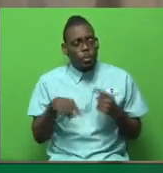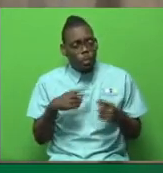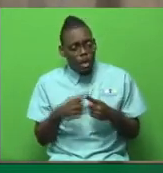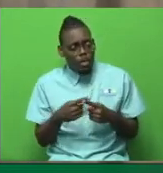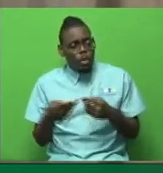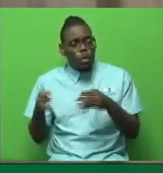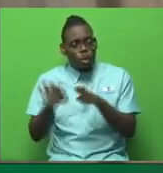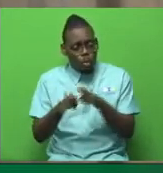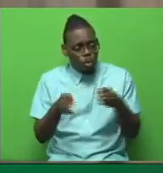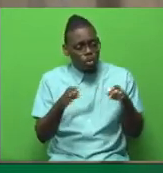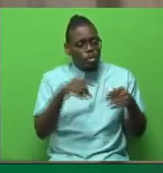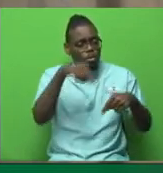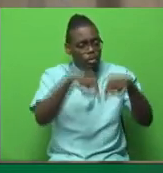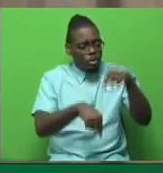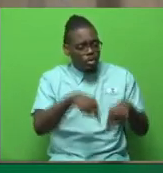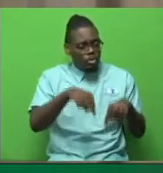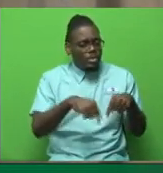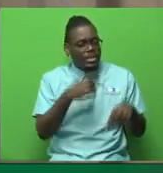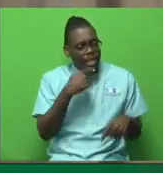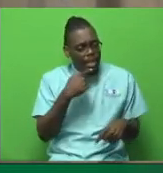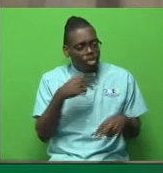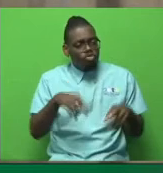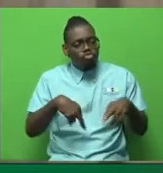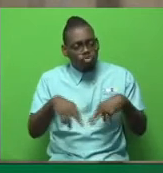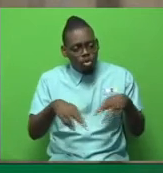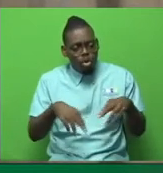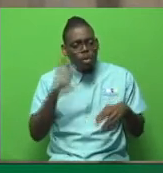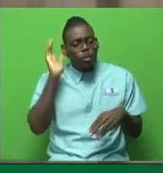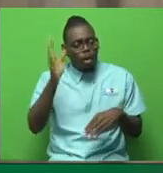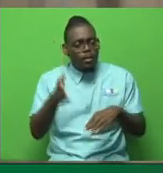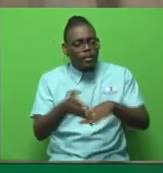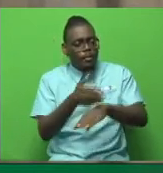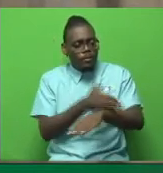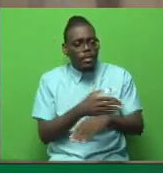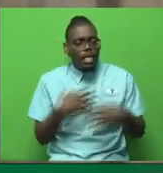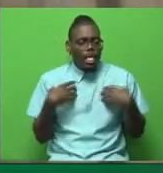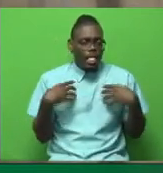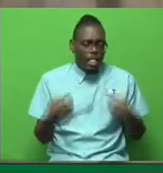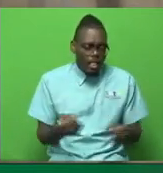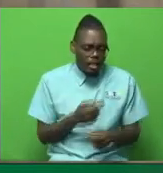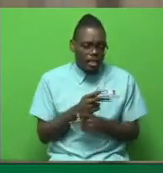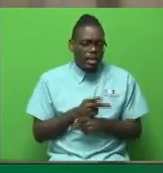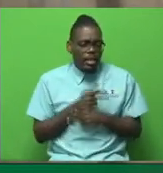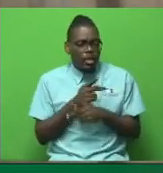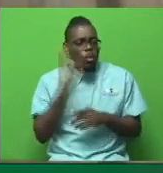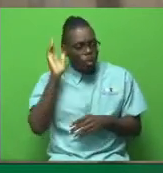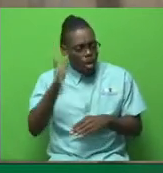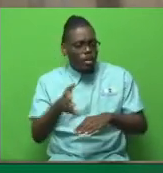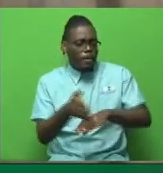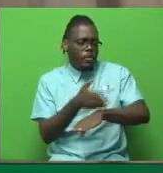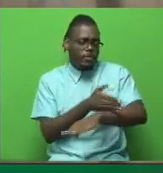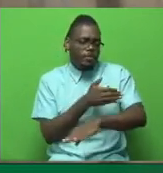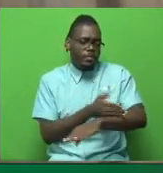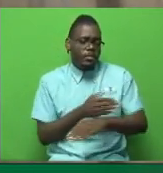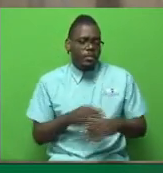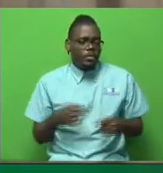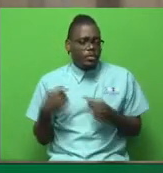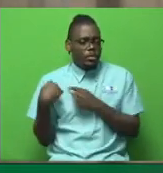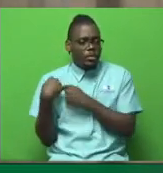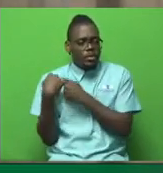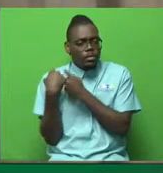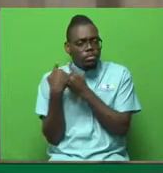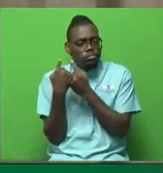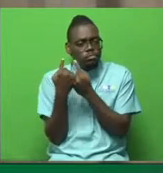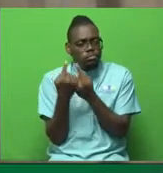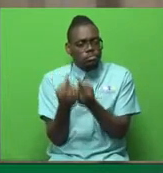Healthcare will be better none of that happened none of that happened and so we are engaging in a very important exercise